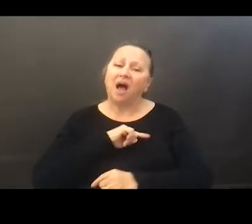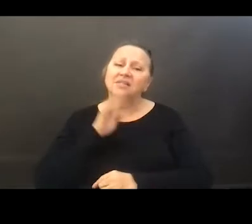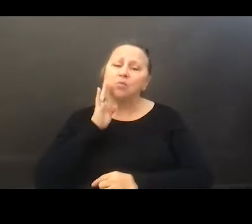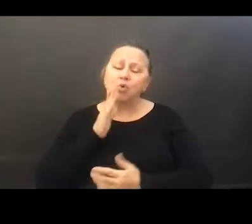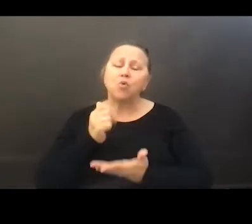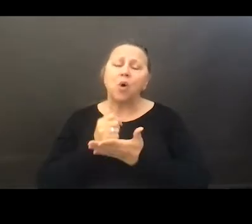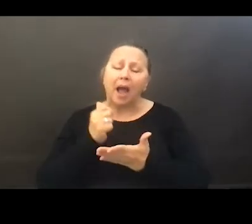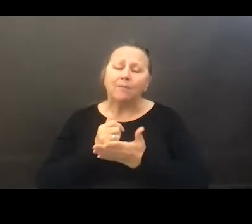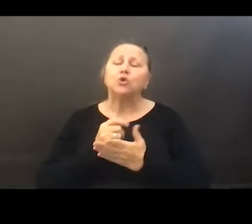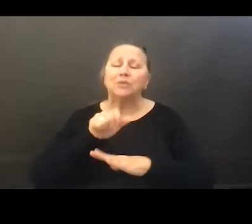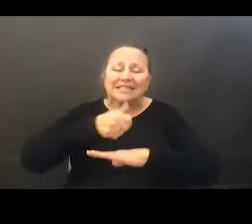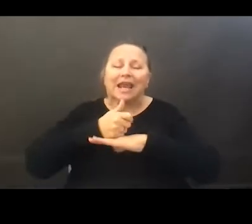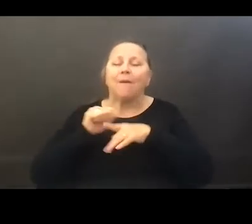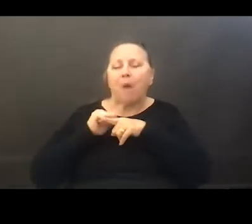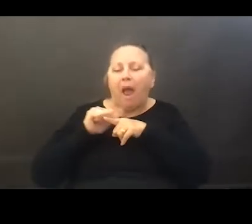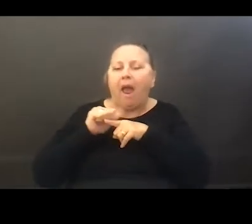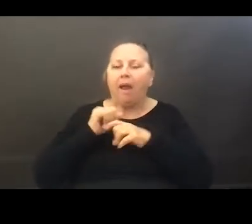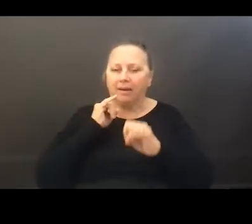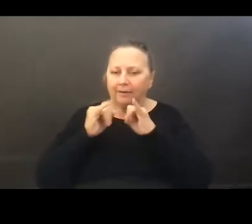mock interview.